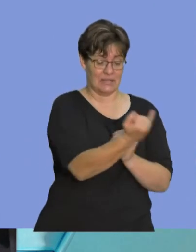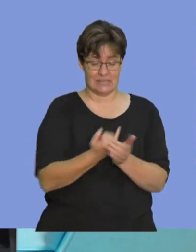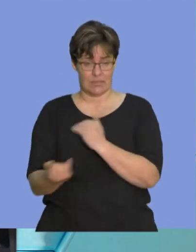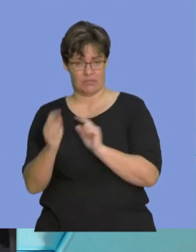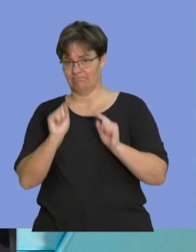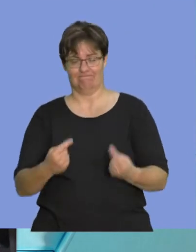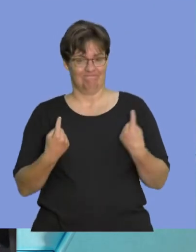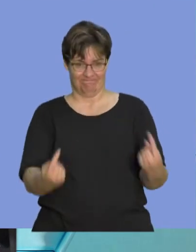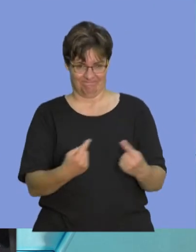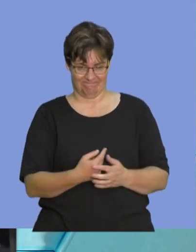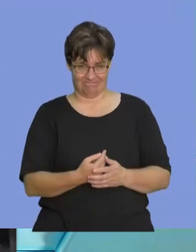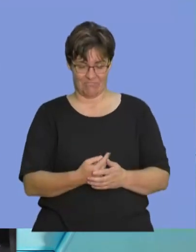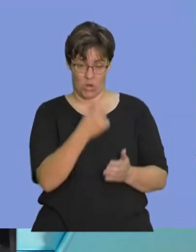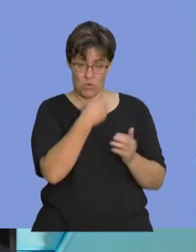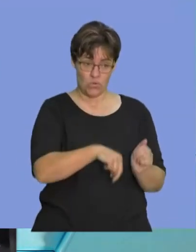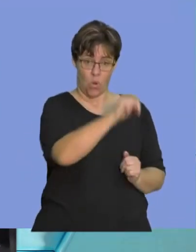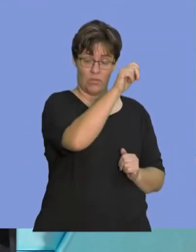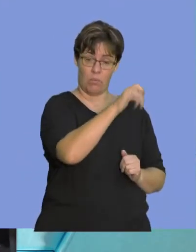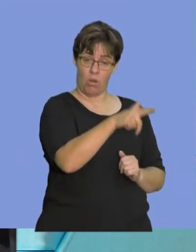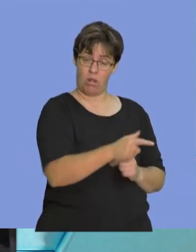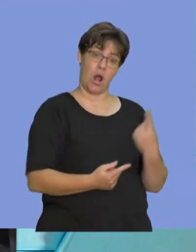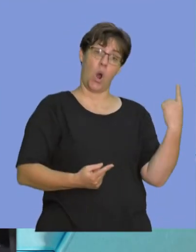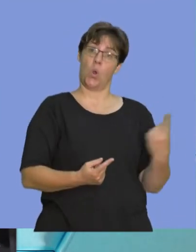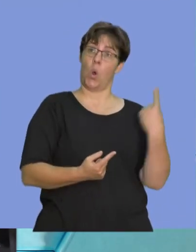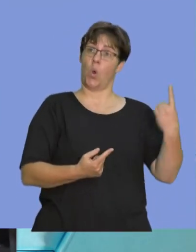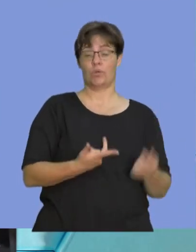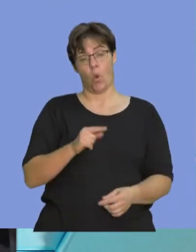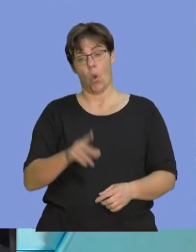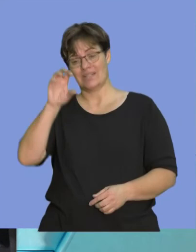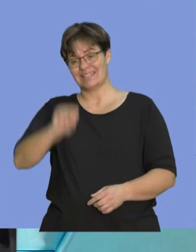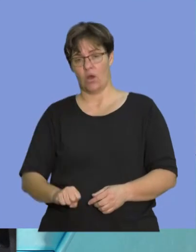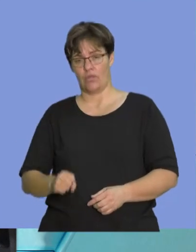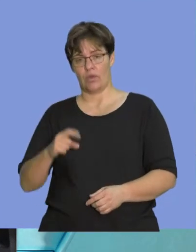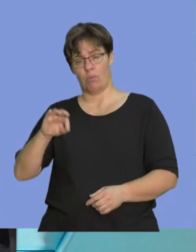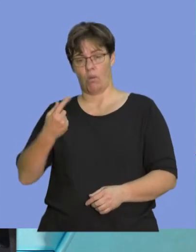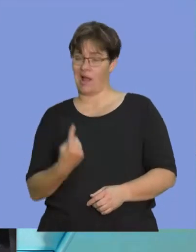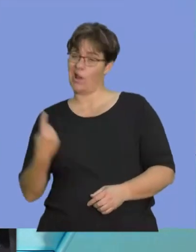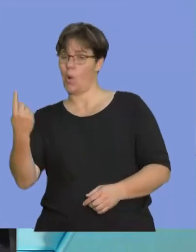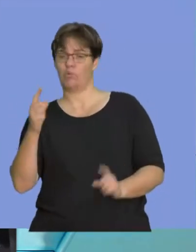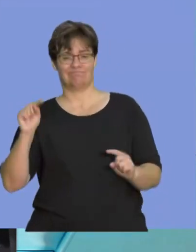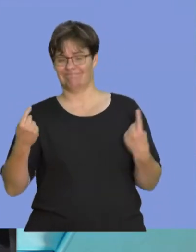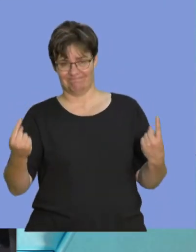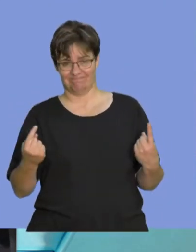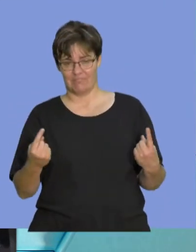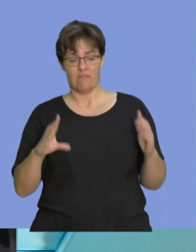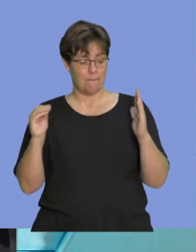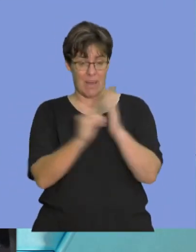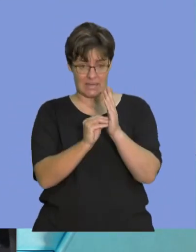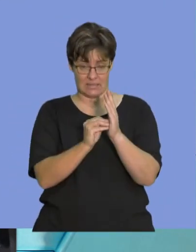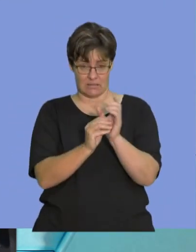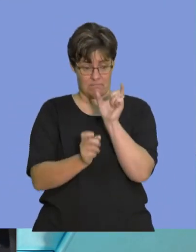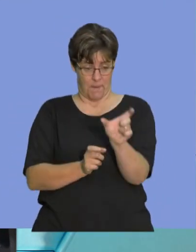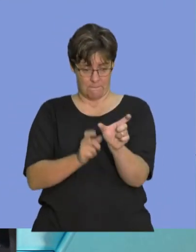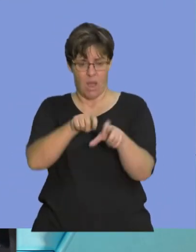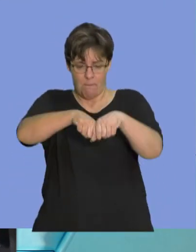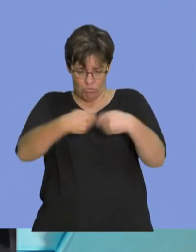Pole. So in other words, the North Pole cannot exist in isolation of the South Pole or vice versa. What that means is if we've got a magnet